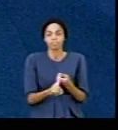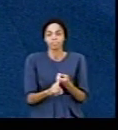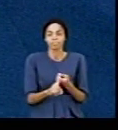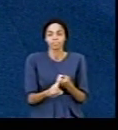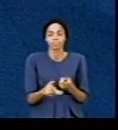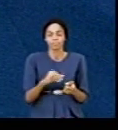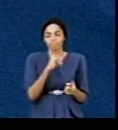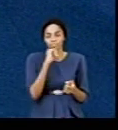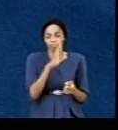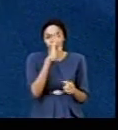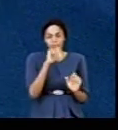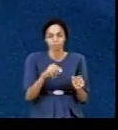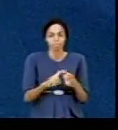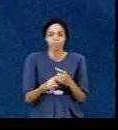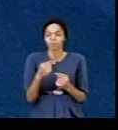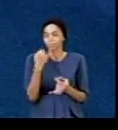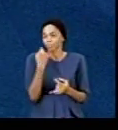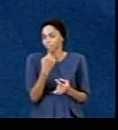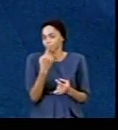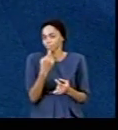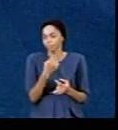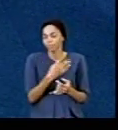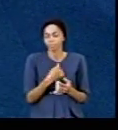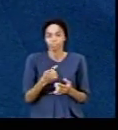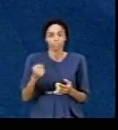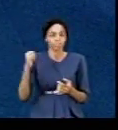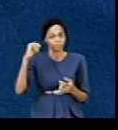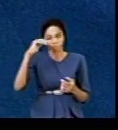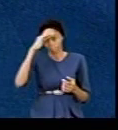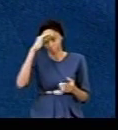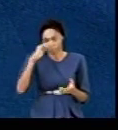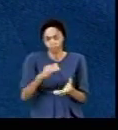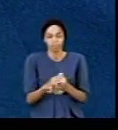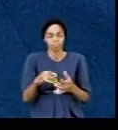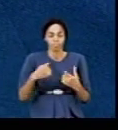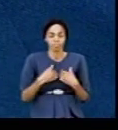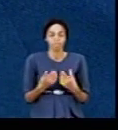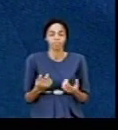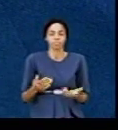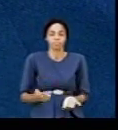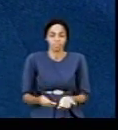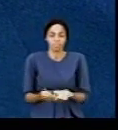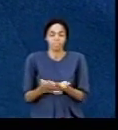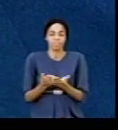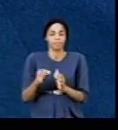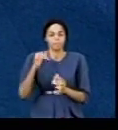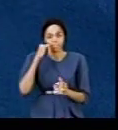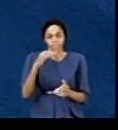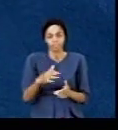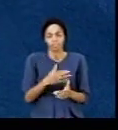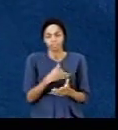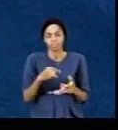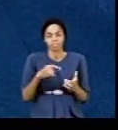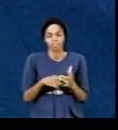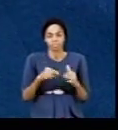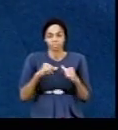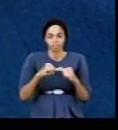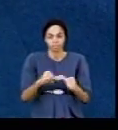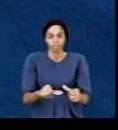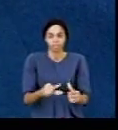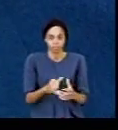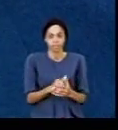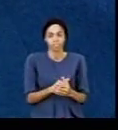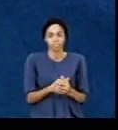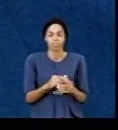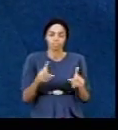all. And the husband had to be backing her, doing a lot of things for her. And this continued. They have visited various